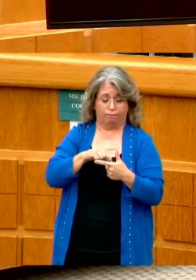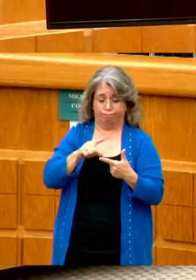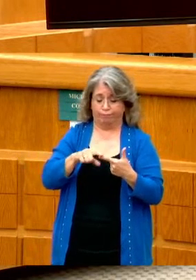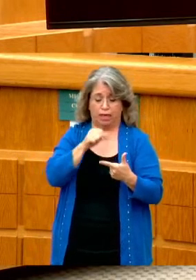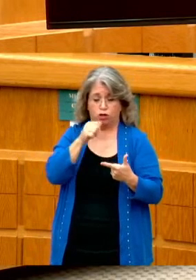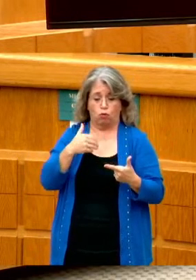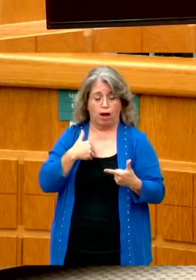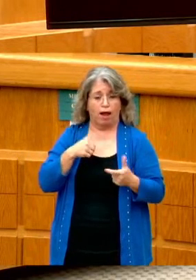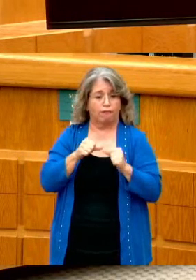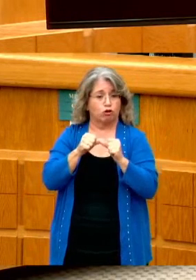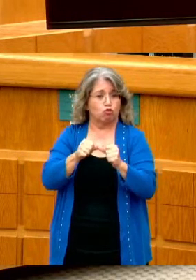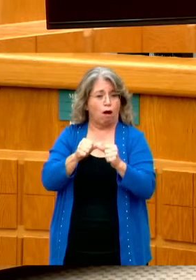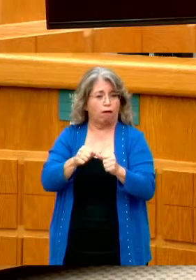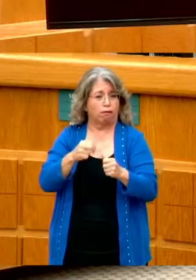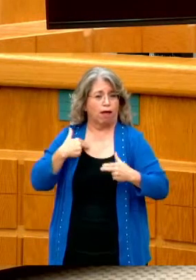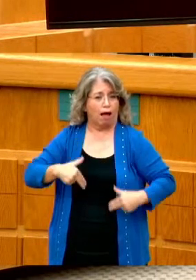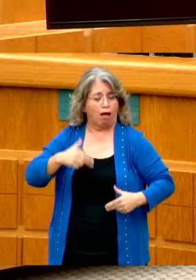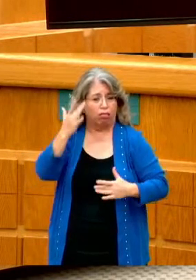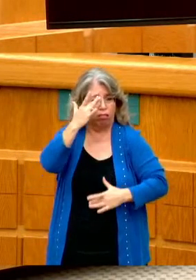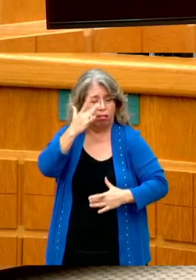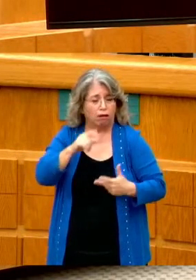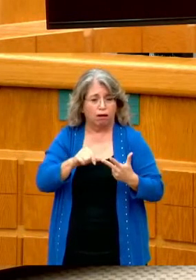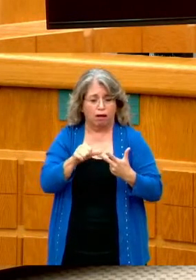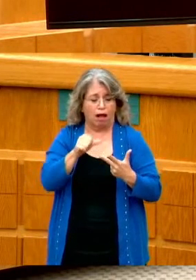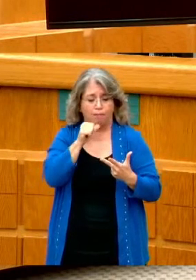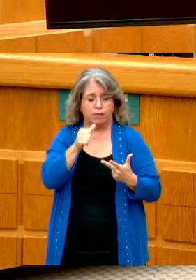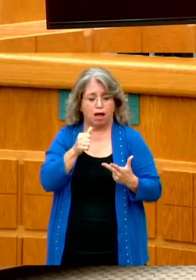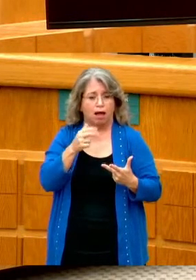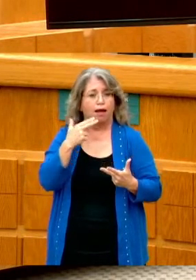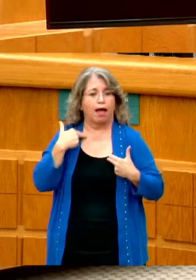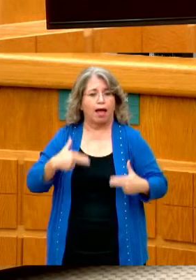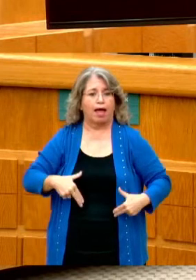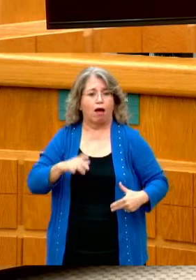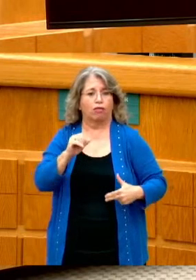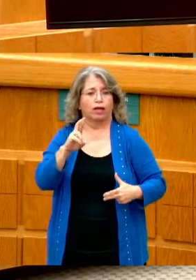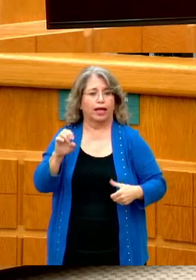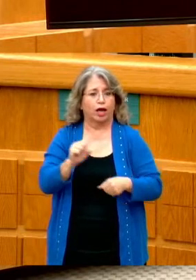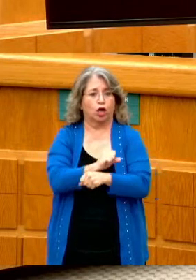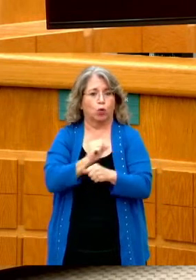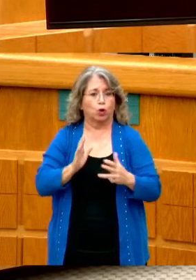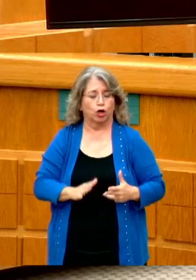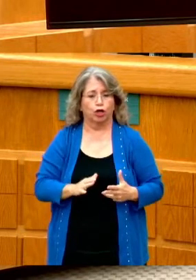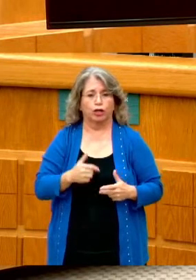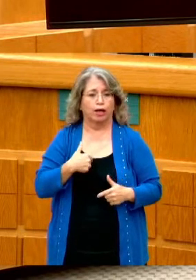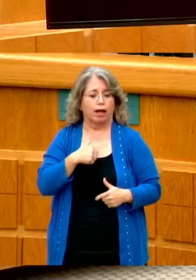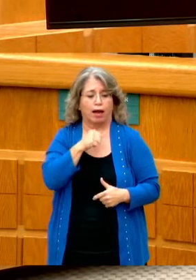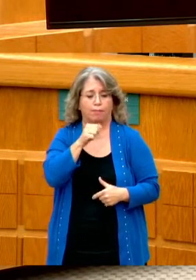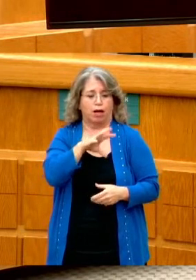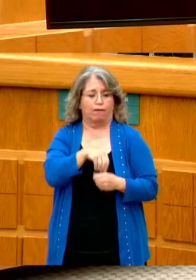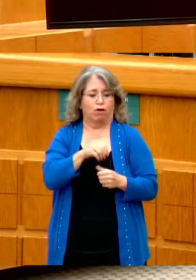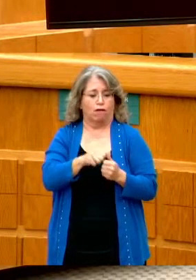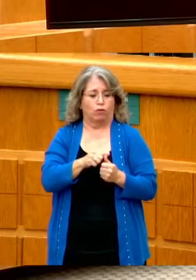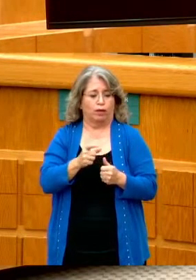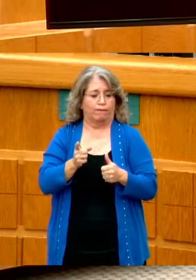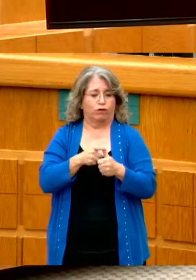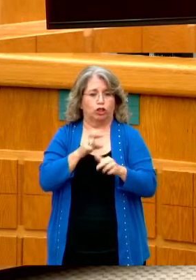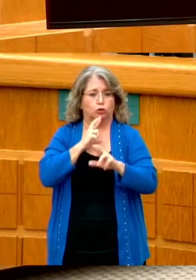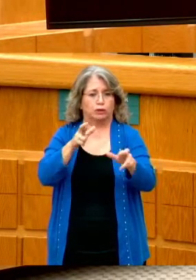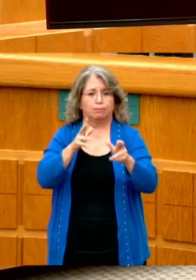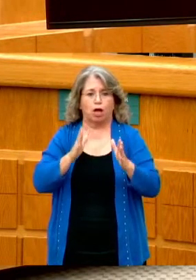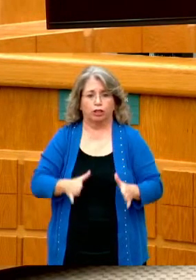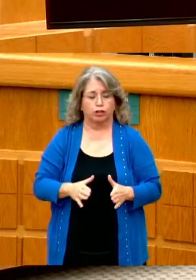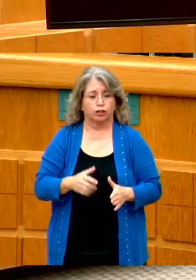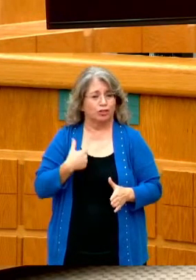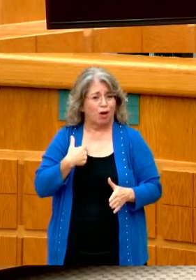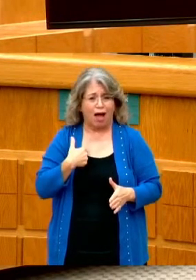health condition, and I'm not a frontline healthcare worker or a person in first response. So I'm with you